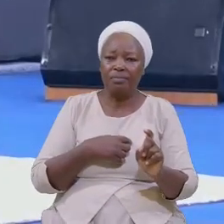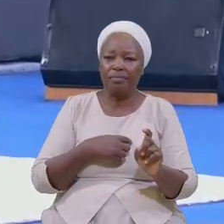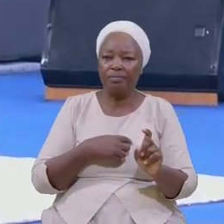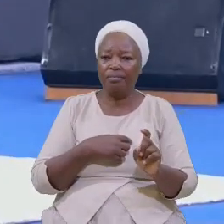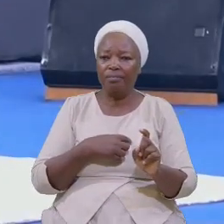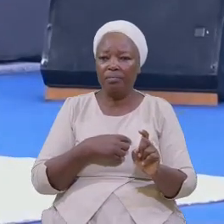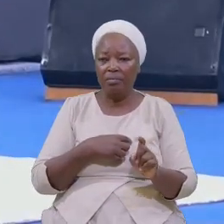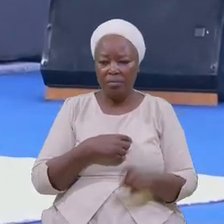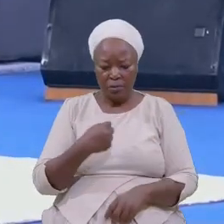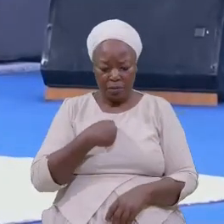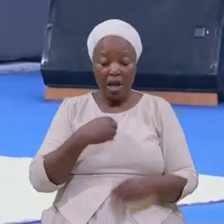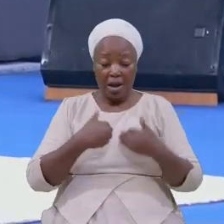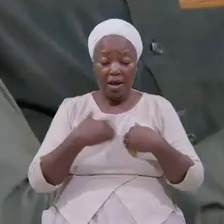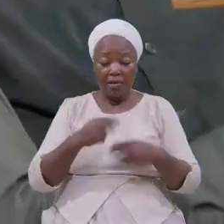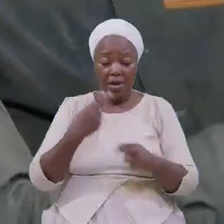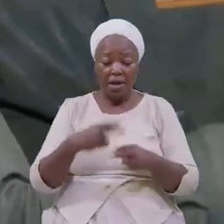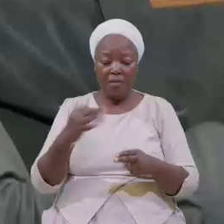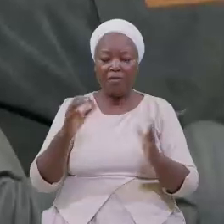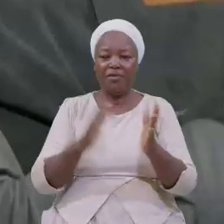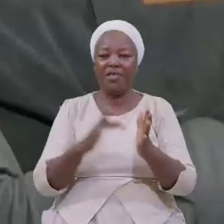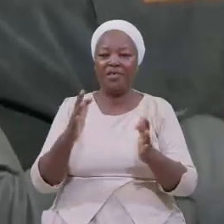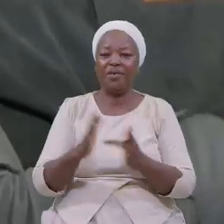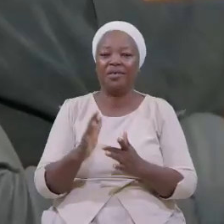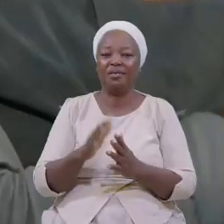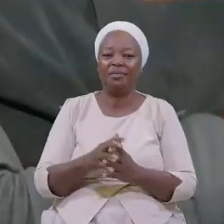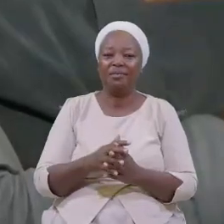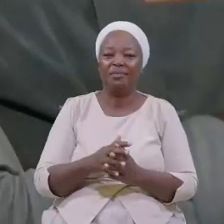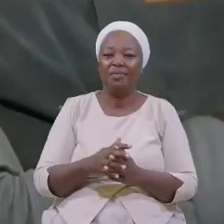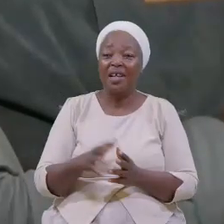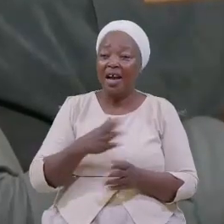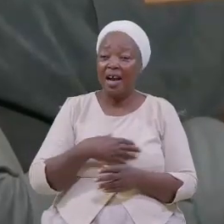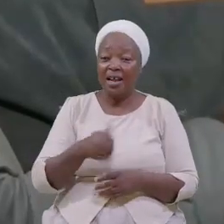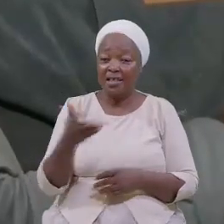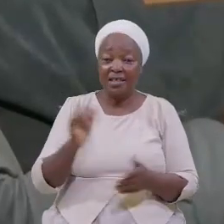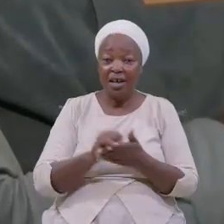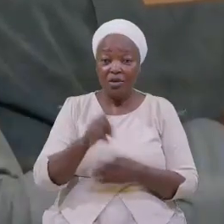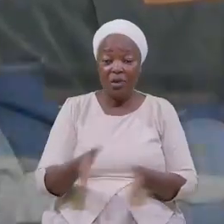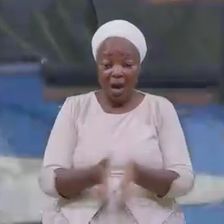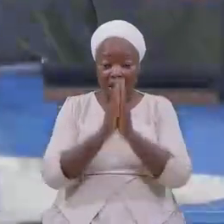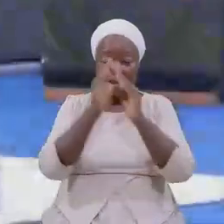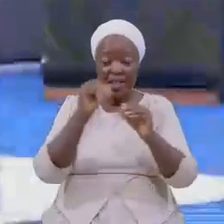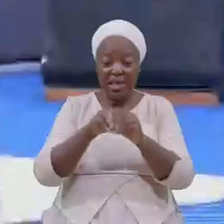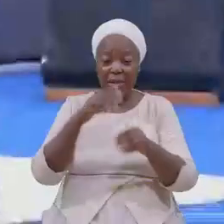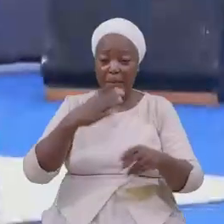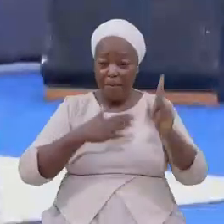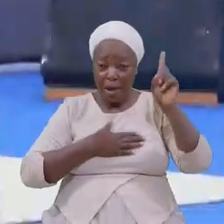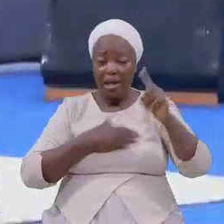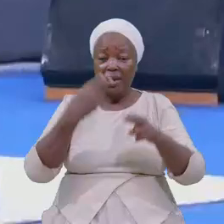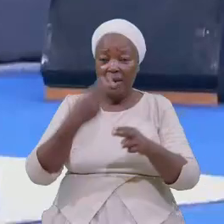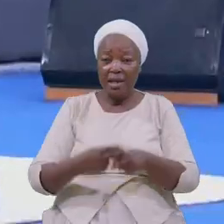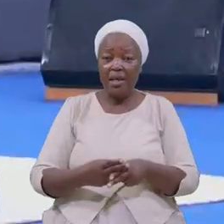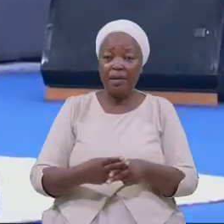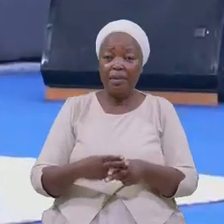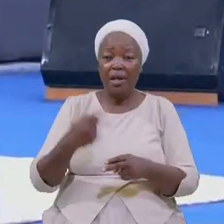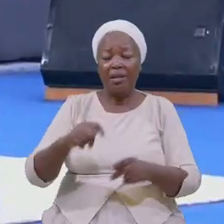I have the name of Jesus. And whatsoever ye shall ask in my name, the